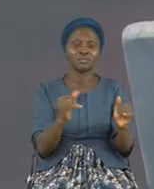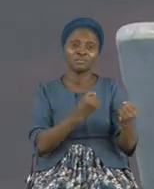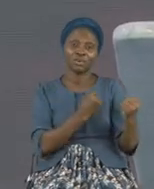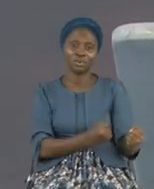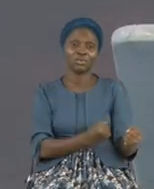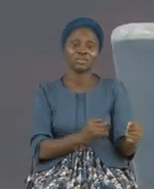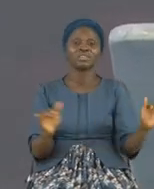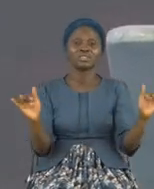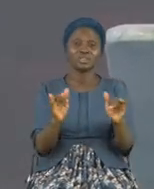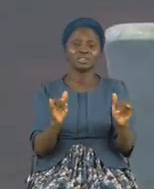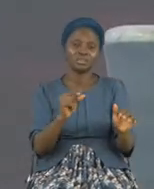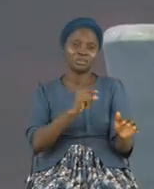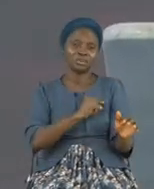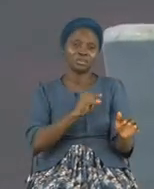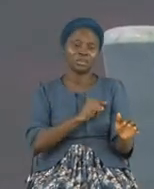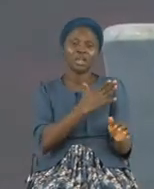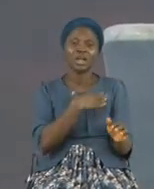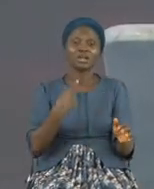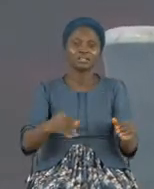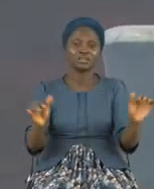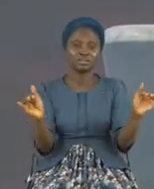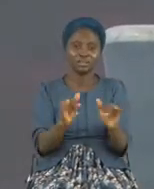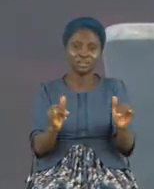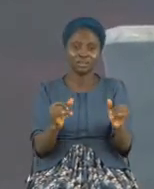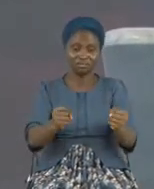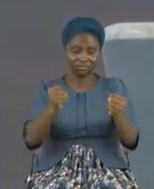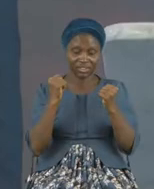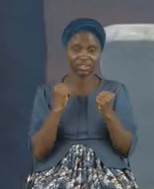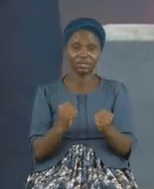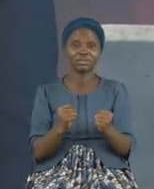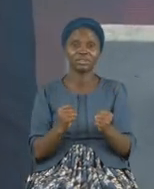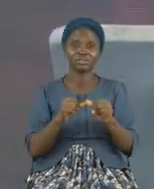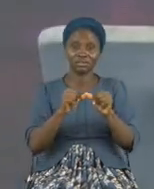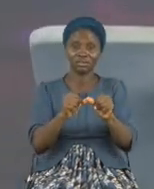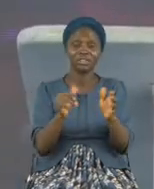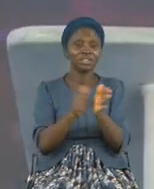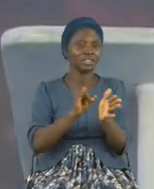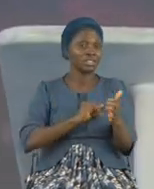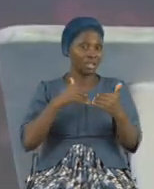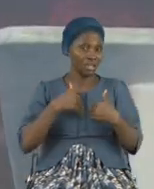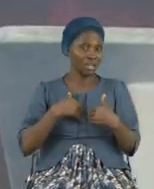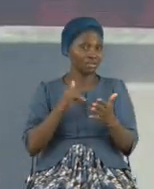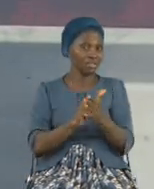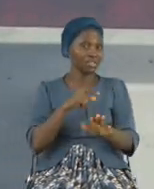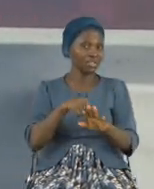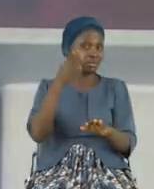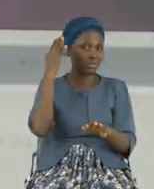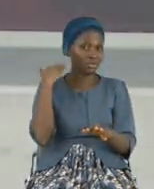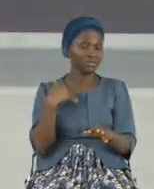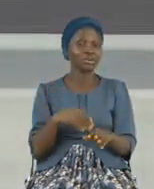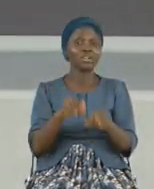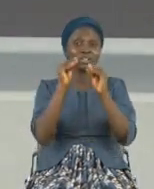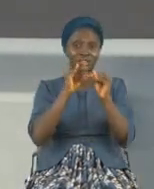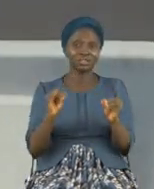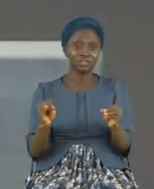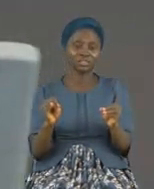the same stability that I had at that time, teaching only an earthly subject. I now come